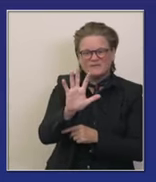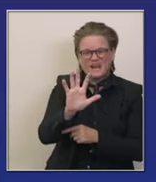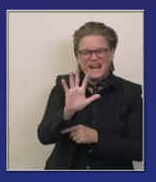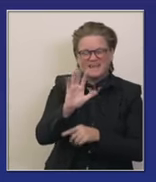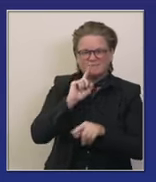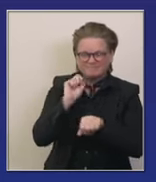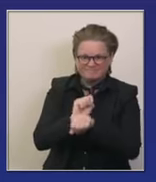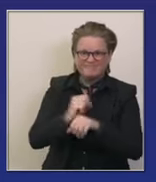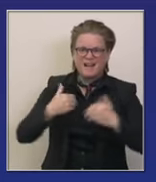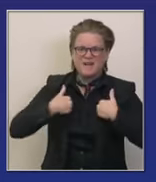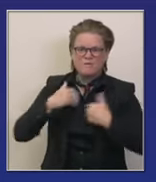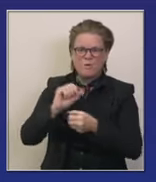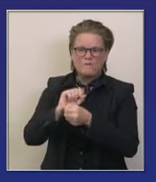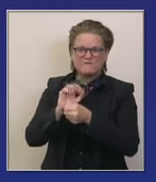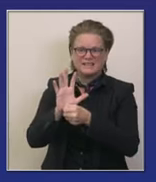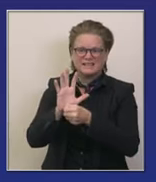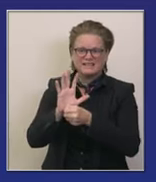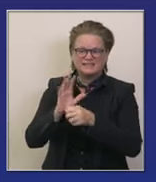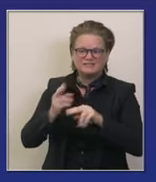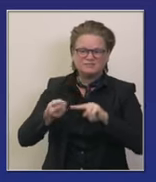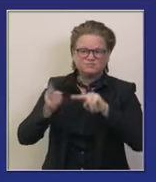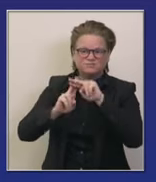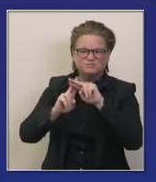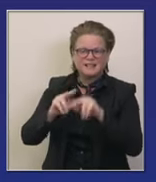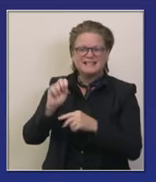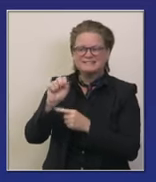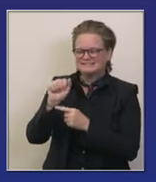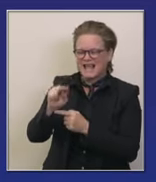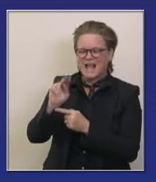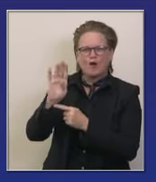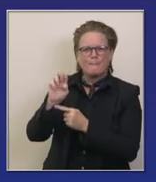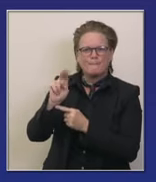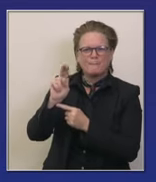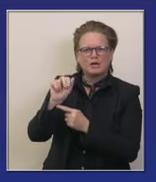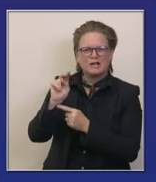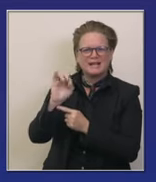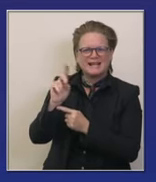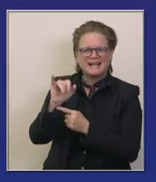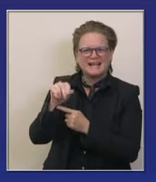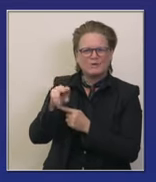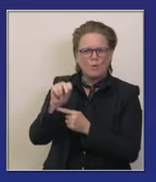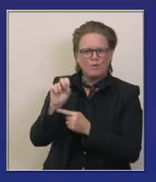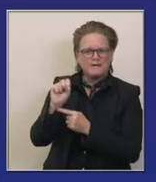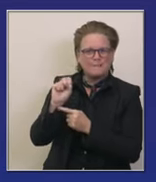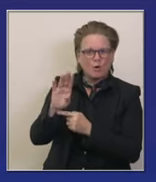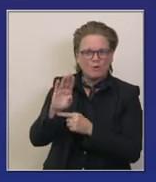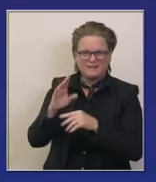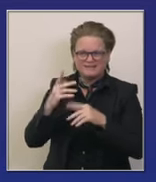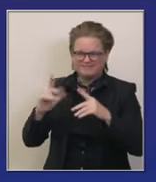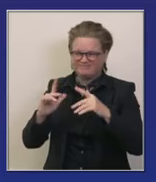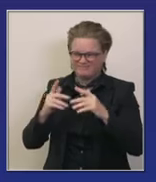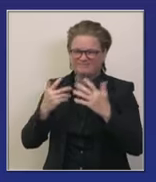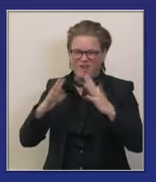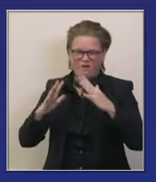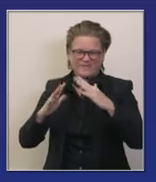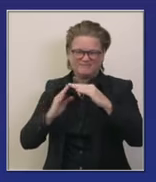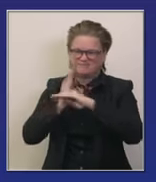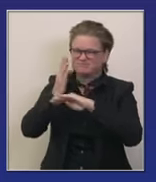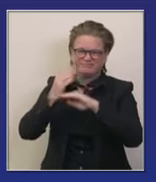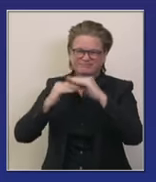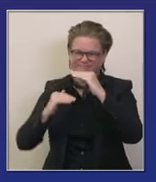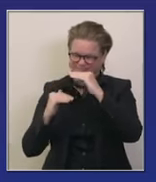San Bernardino feeling the pressure in ICU capacity. So what we're trying to do is decompress and provide opportunities to get